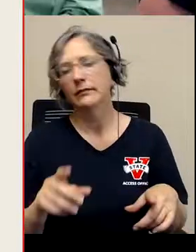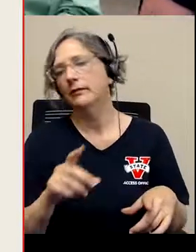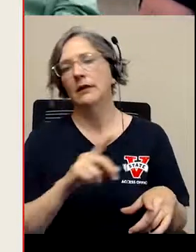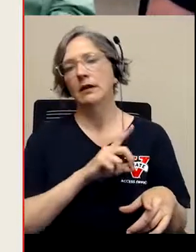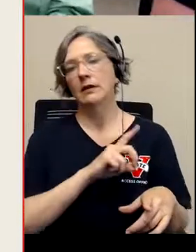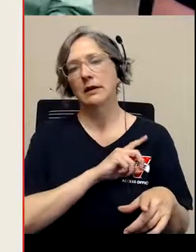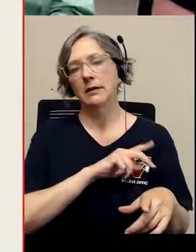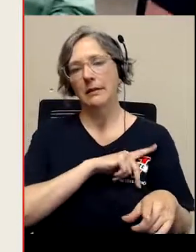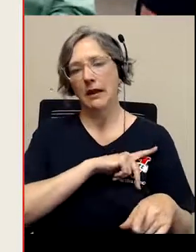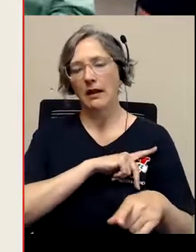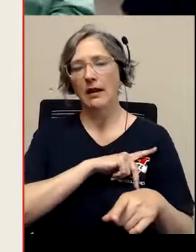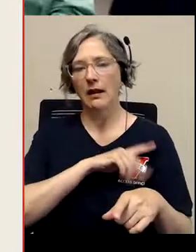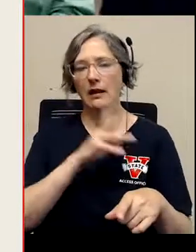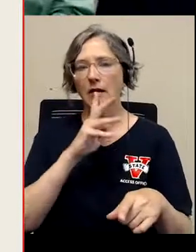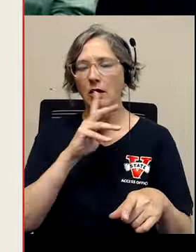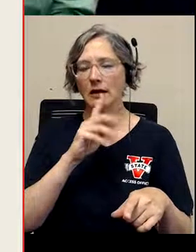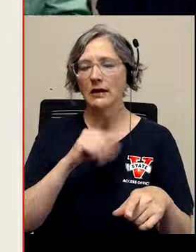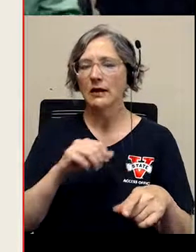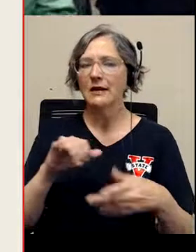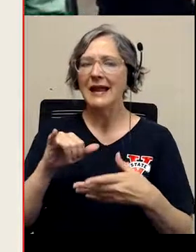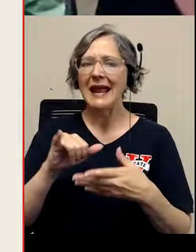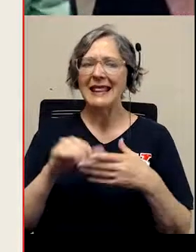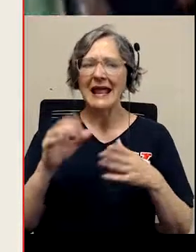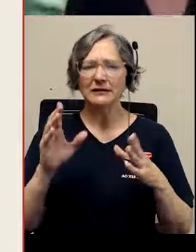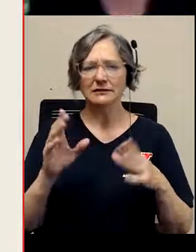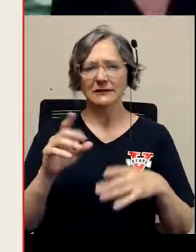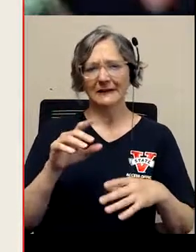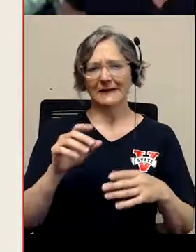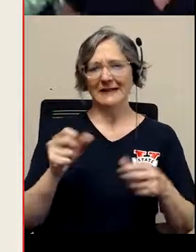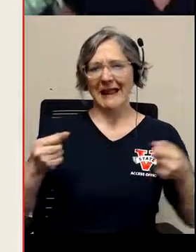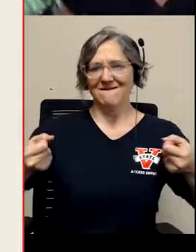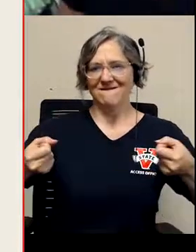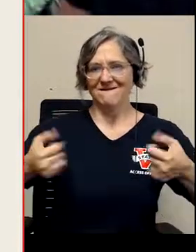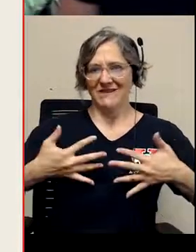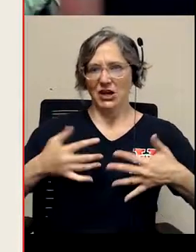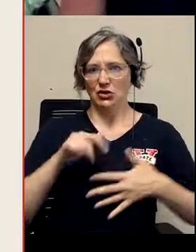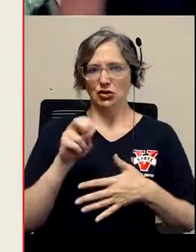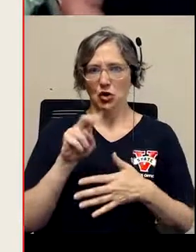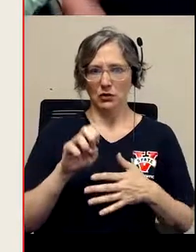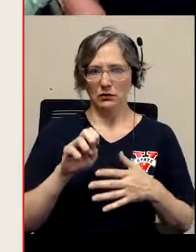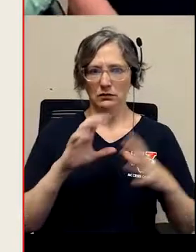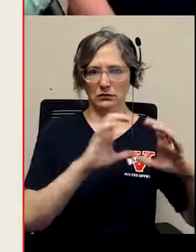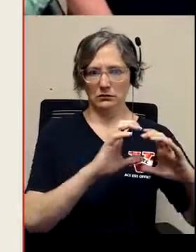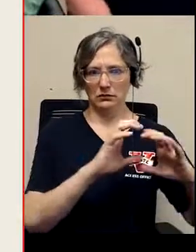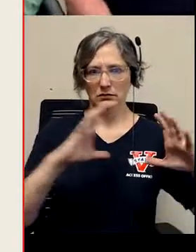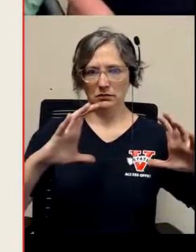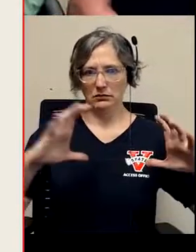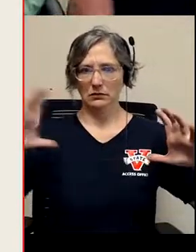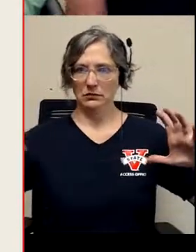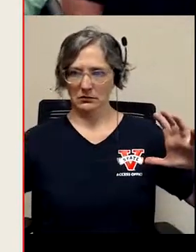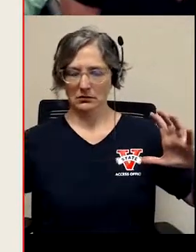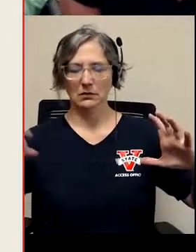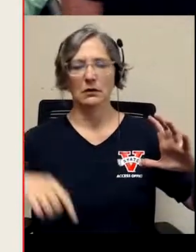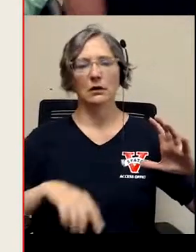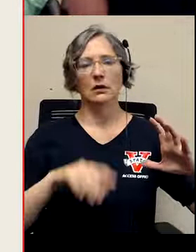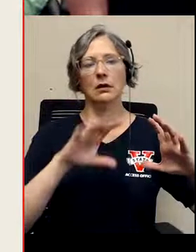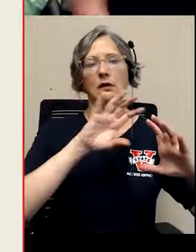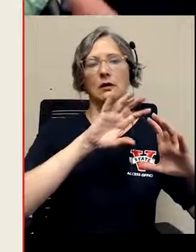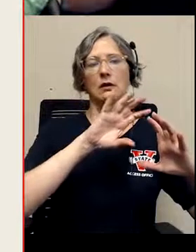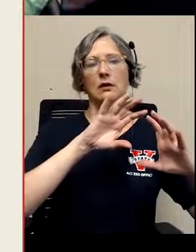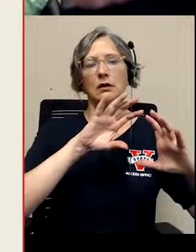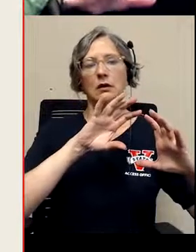the graphic with that fear zone, what the other thing that we know is that really is tied to